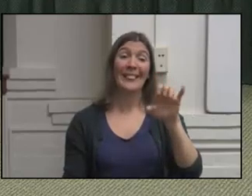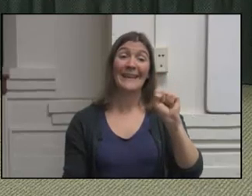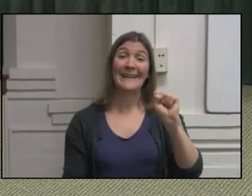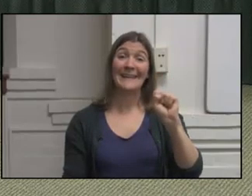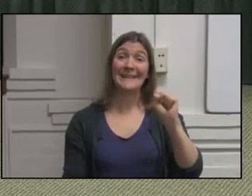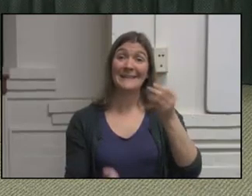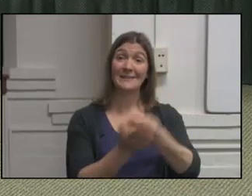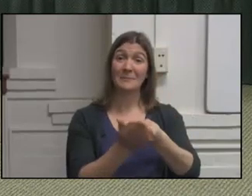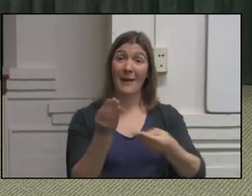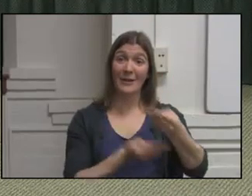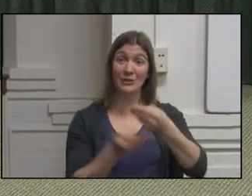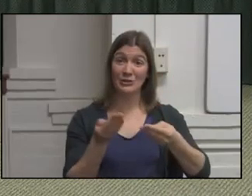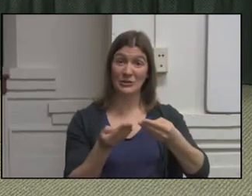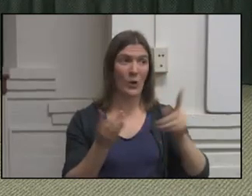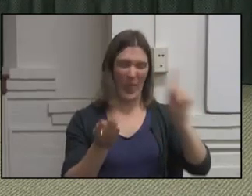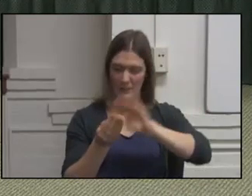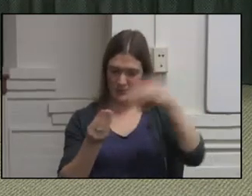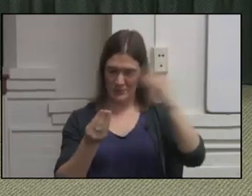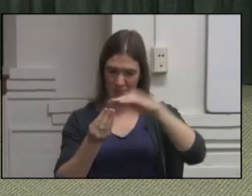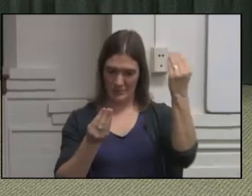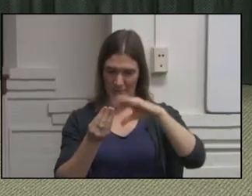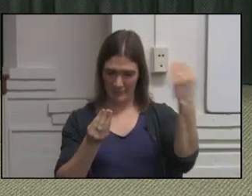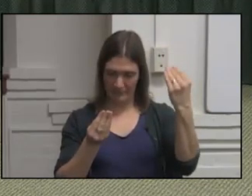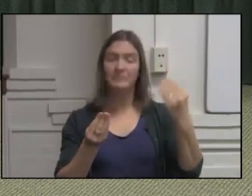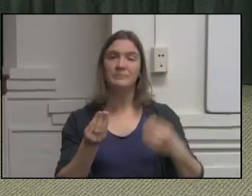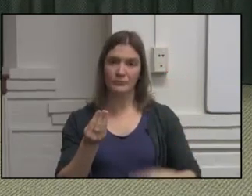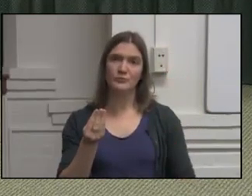fund. Utilities fund.